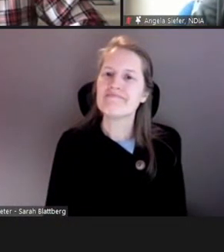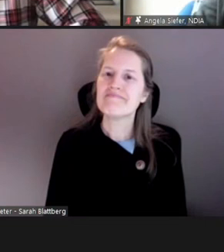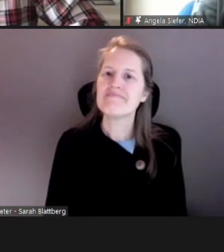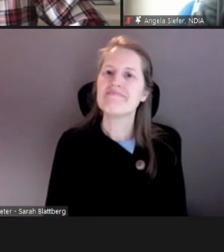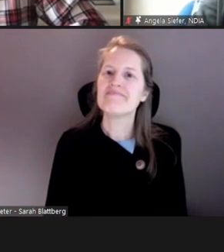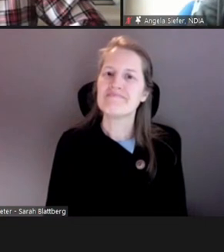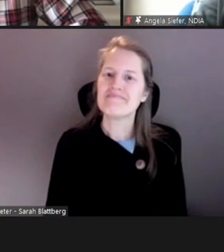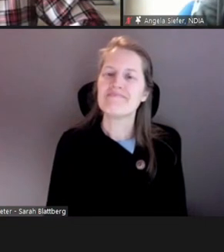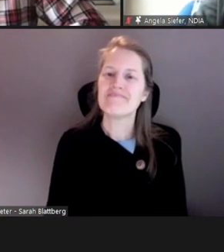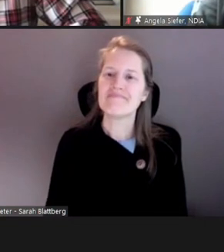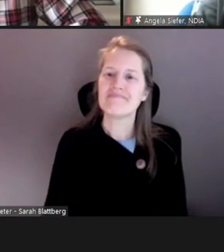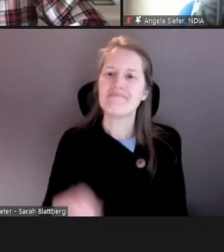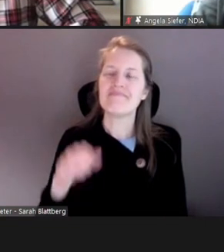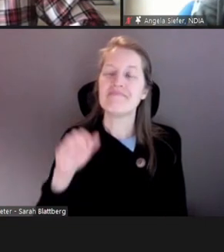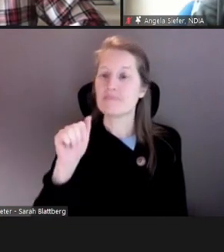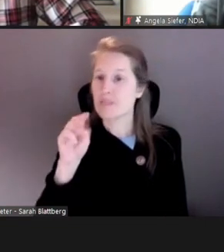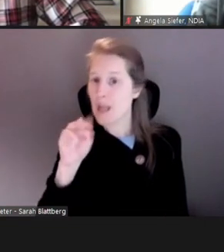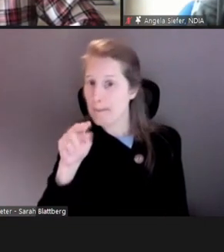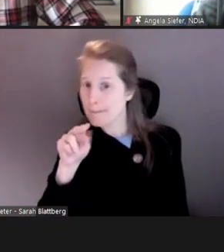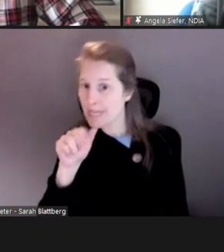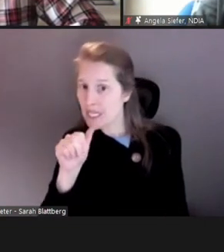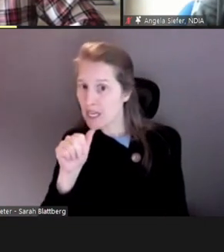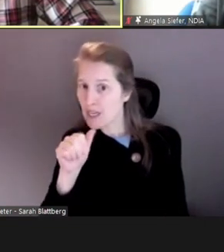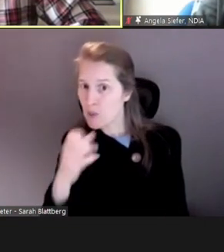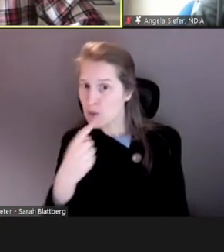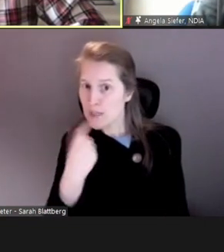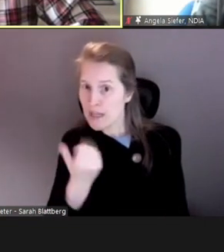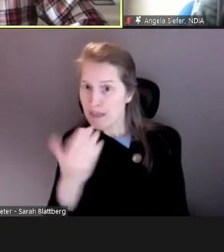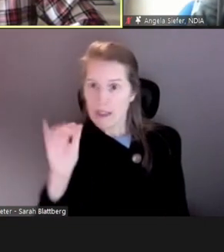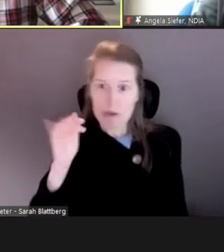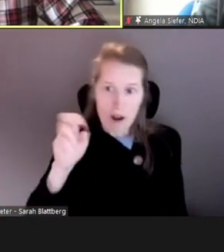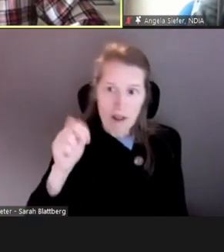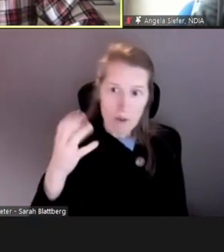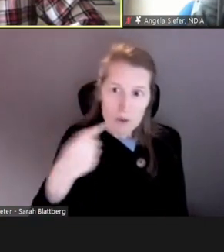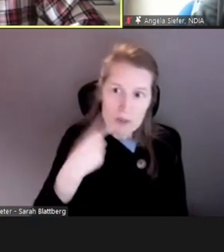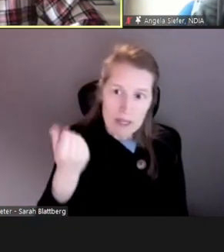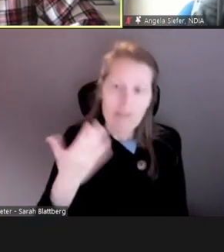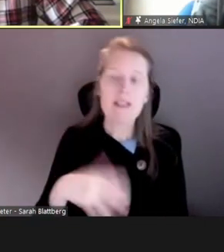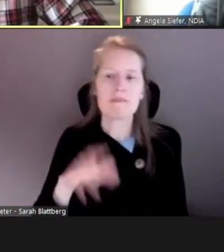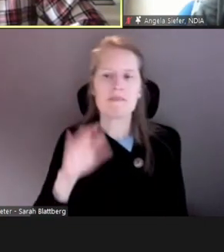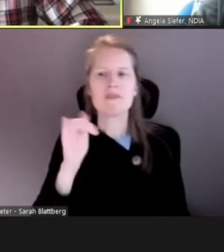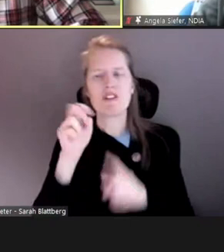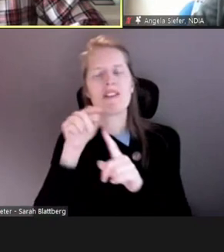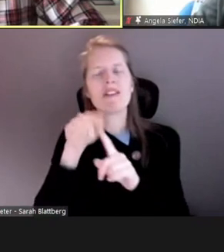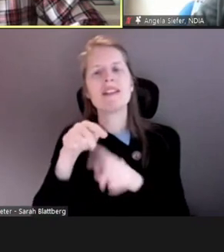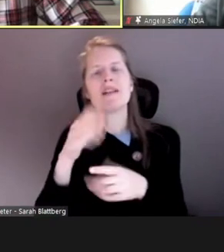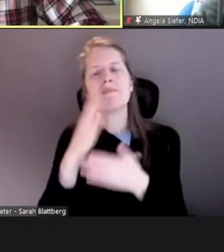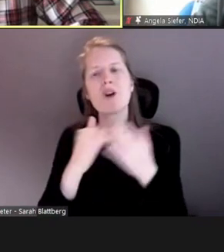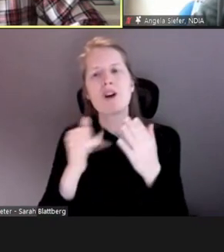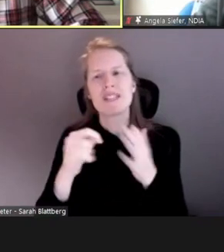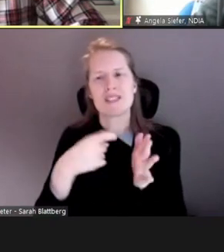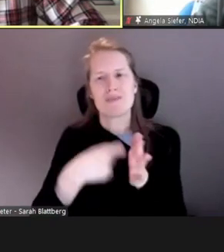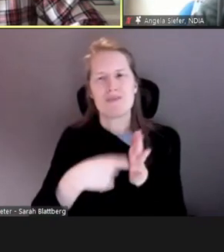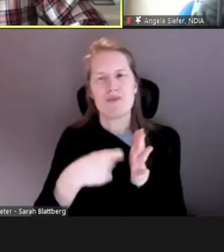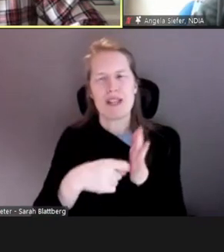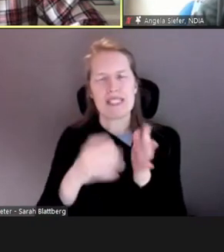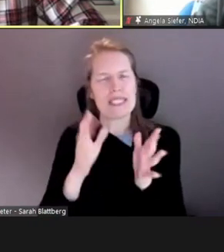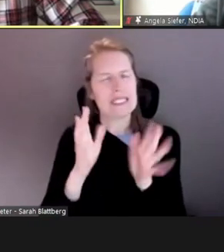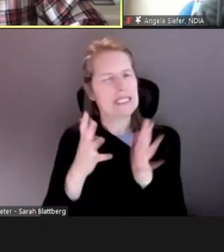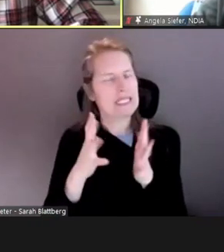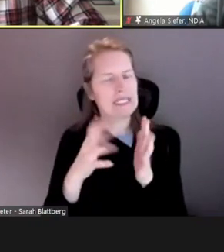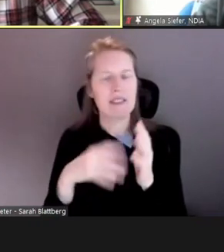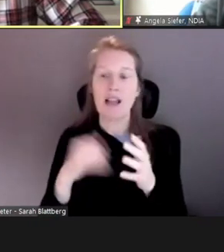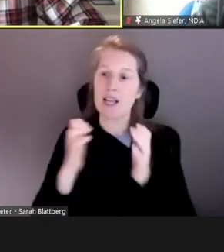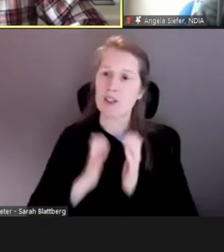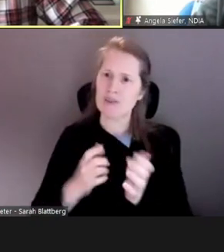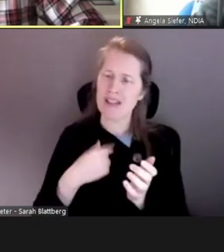Did Amina, Jonathan, do you want to jump in on this one as well? Yeah, part of it is the pricing's tricky. I mean, we oftentimes hear from consumers like, well, I